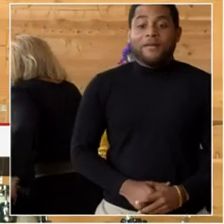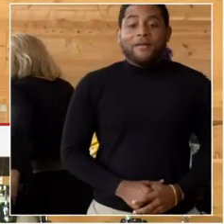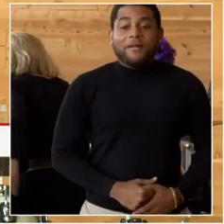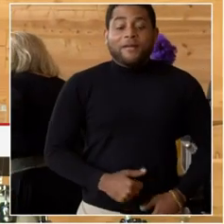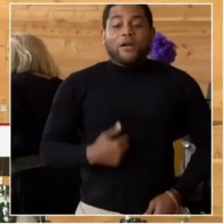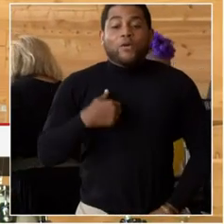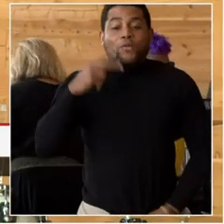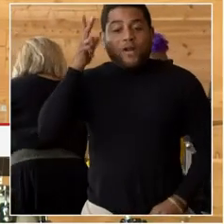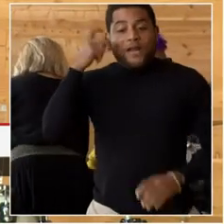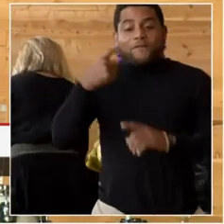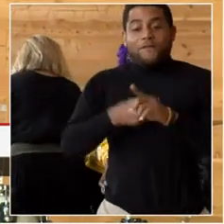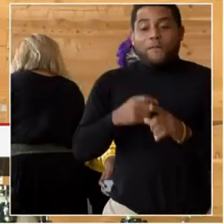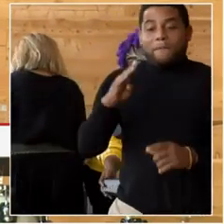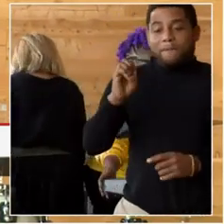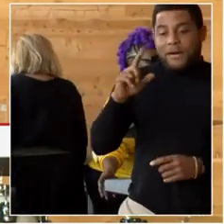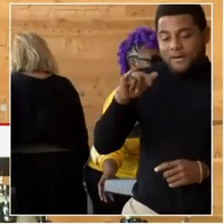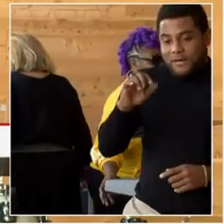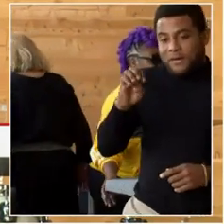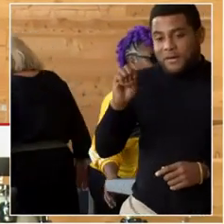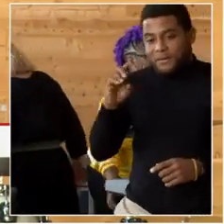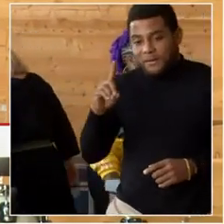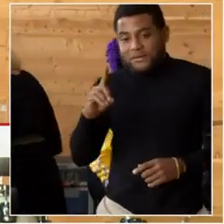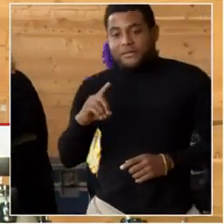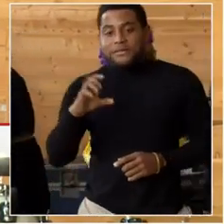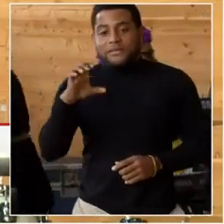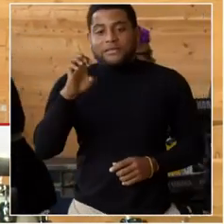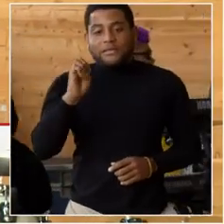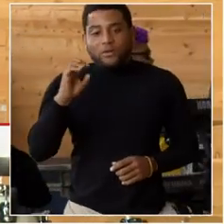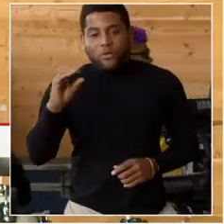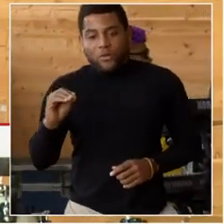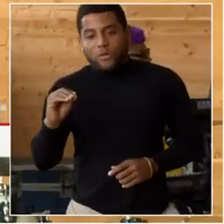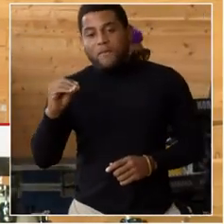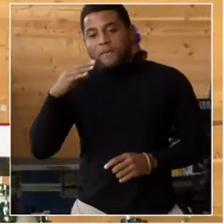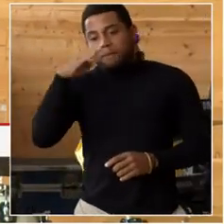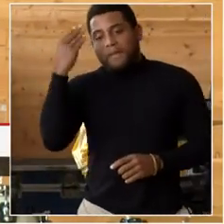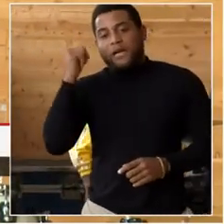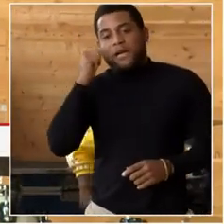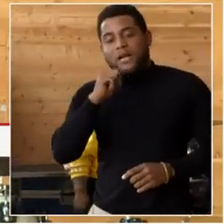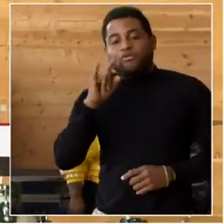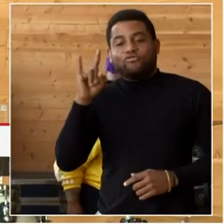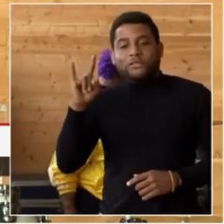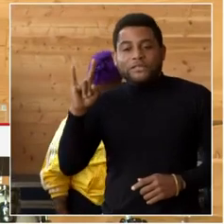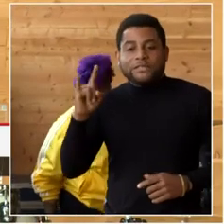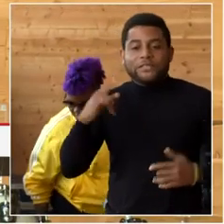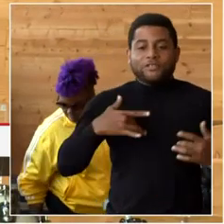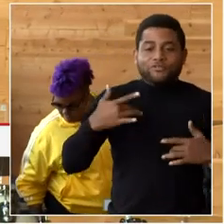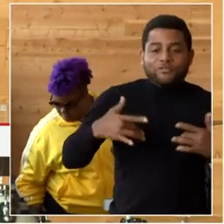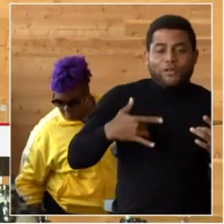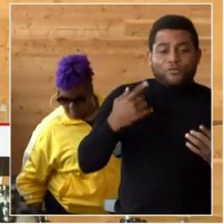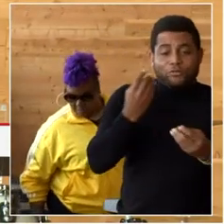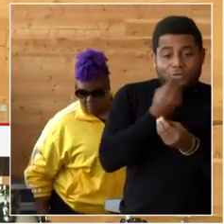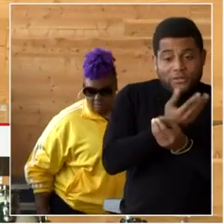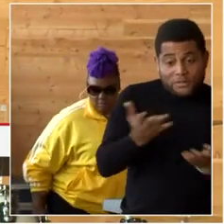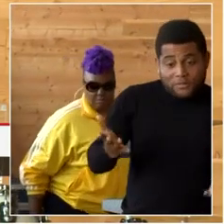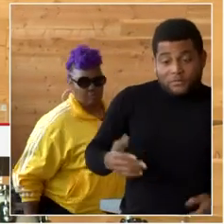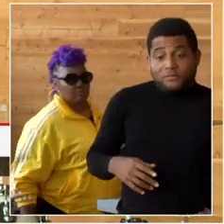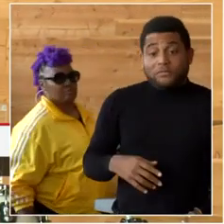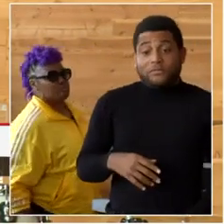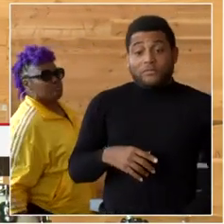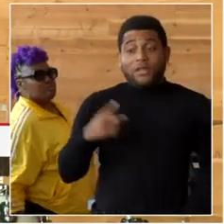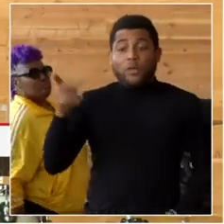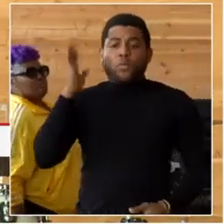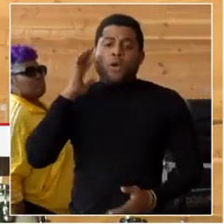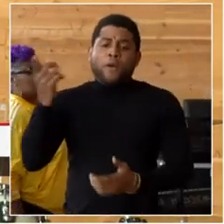Girls Rock Fest. And she's excited to announce that they'll be returning to the Kennedy Center in March.